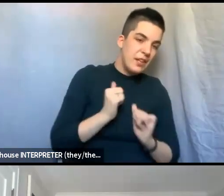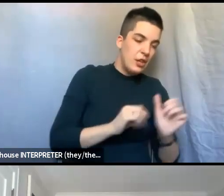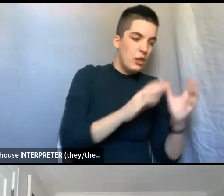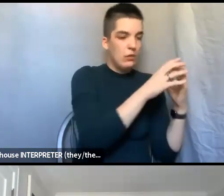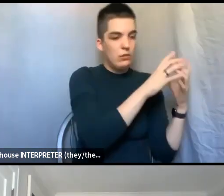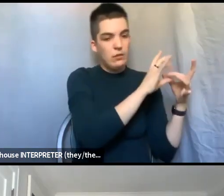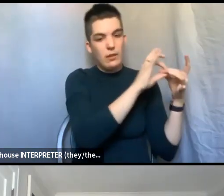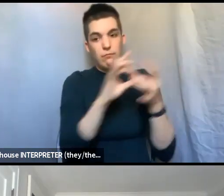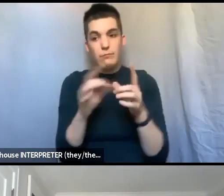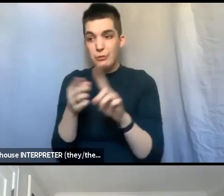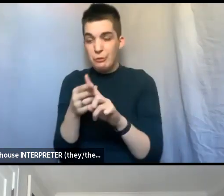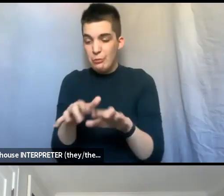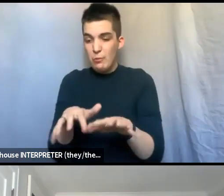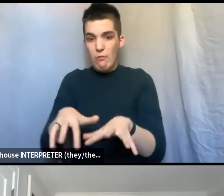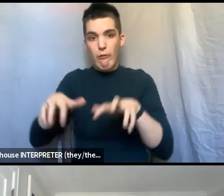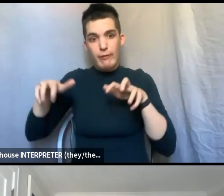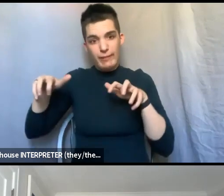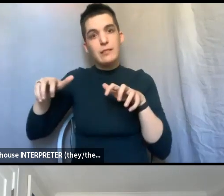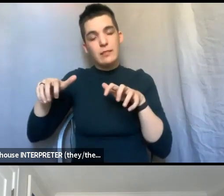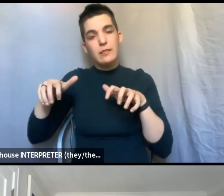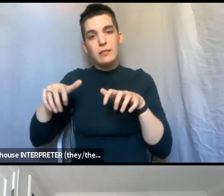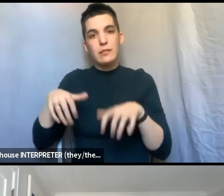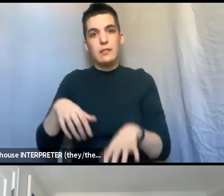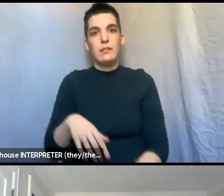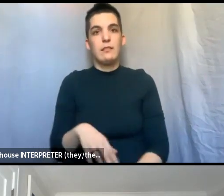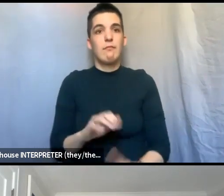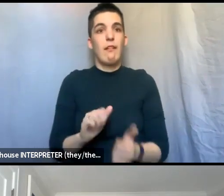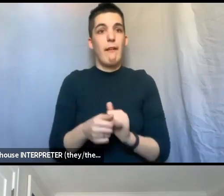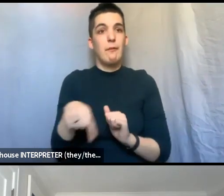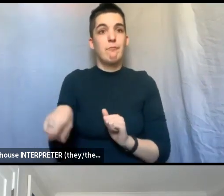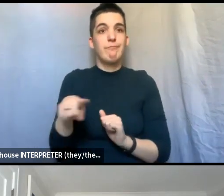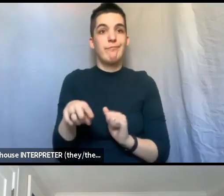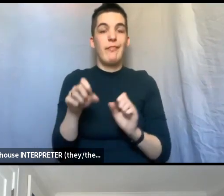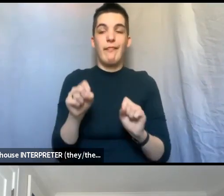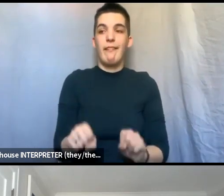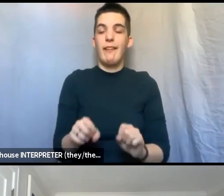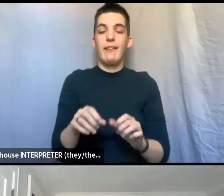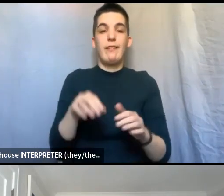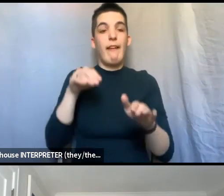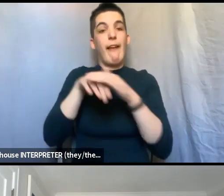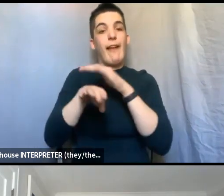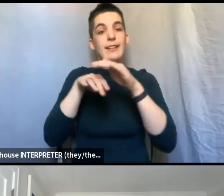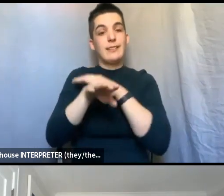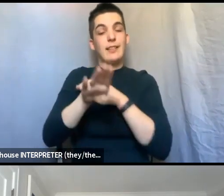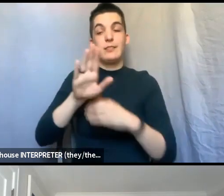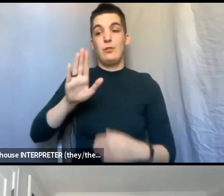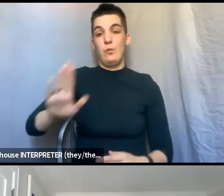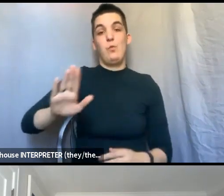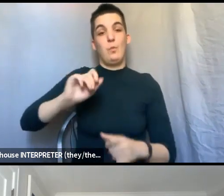an audience, in a way that they're able to access your work,